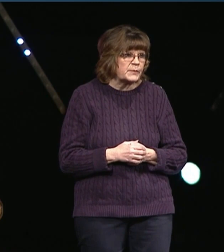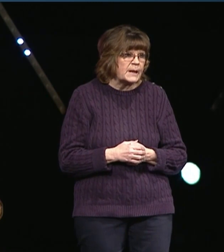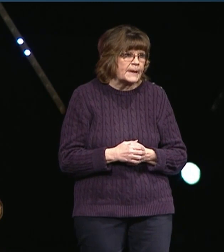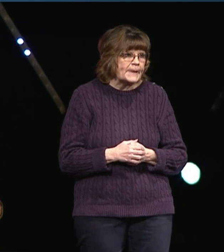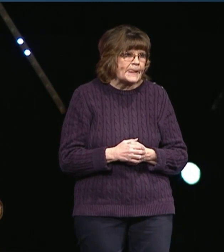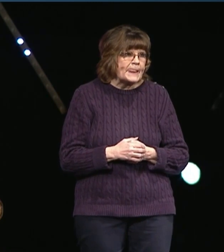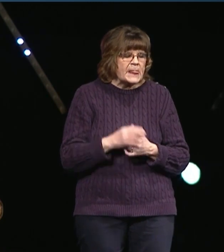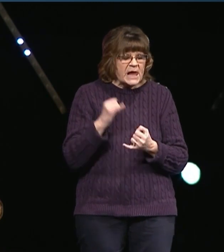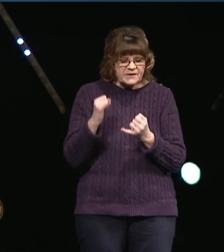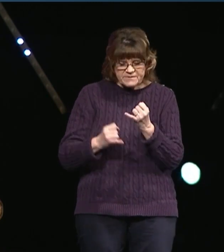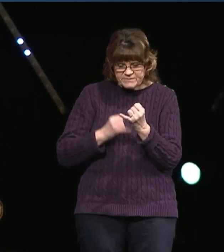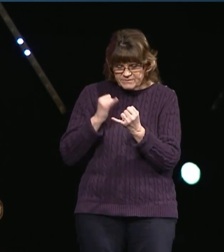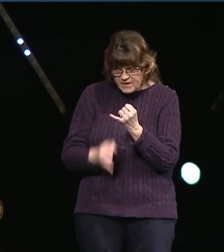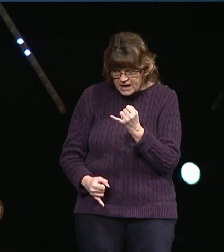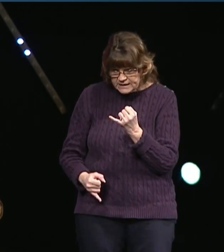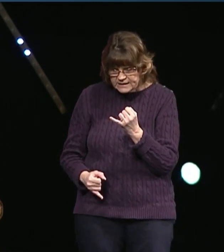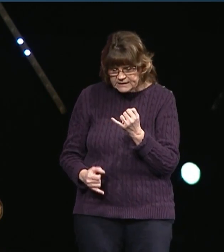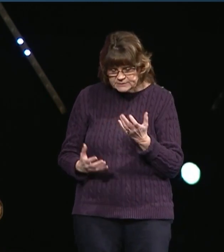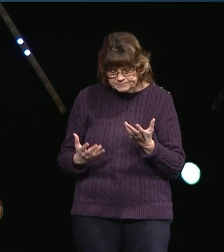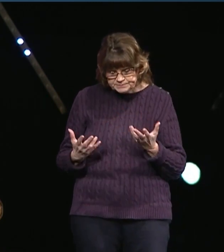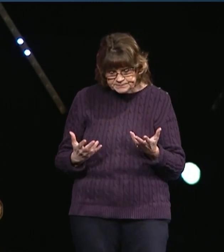And finally,